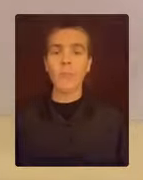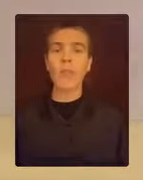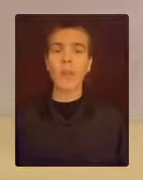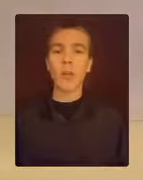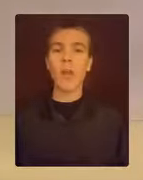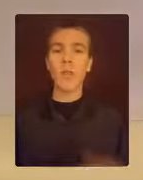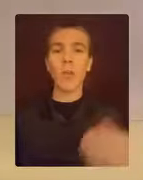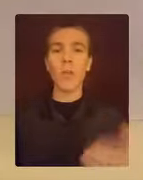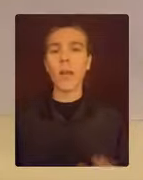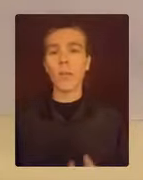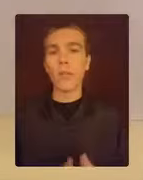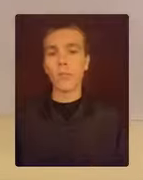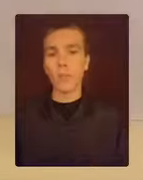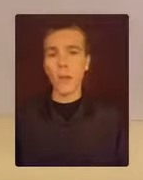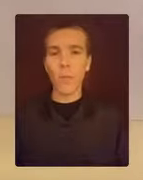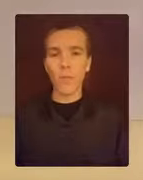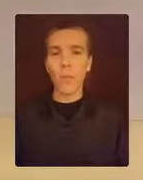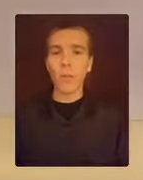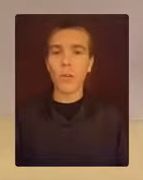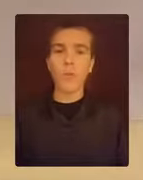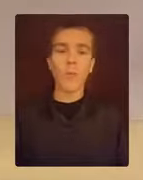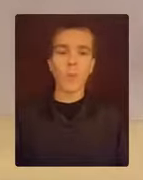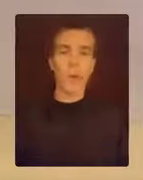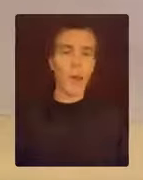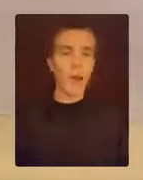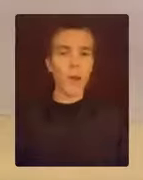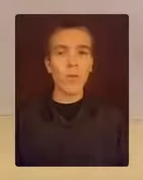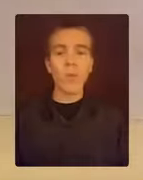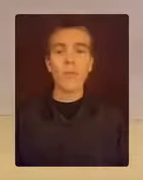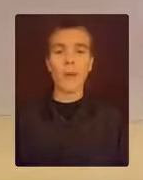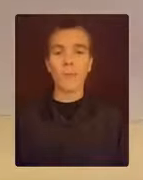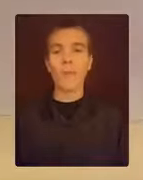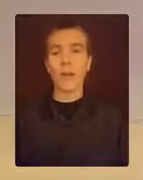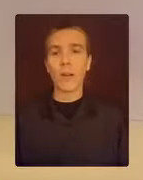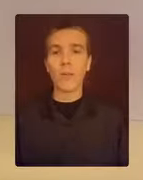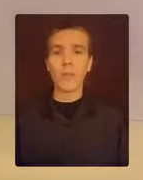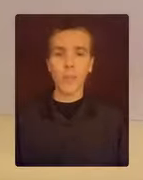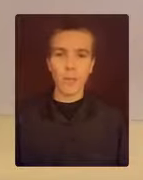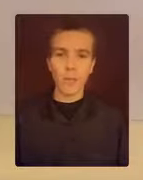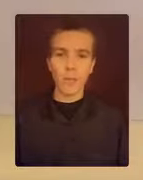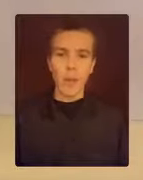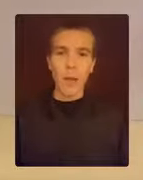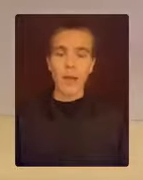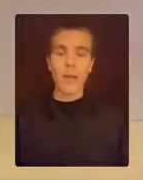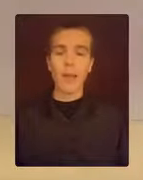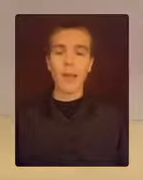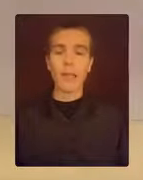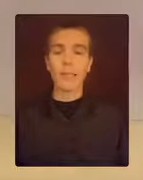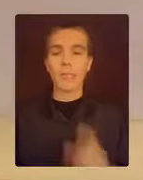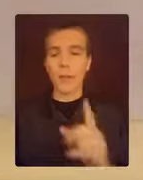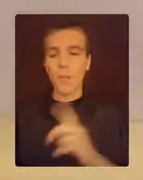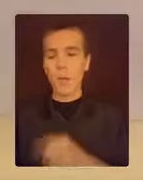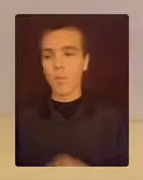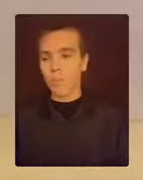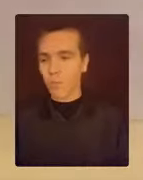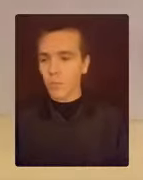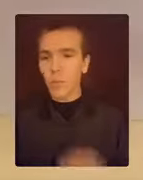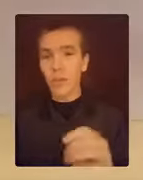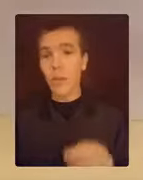reality. So, if you would like to lose a dream within 24 to 48 hours, follow the following steps. And that is step